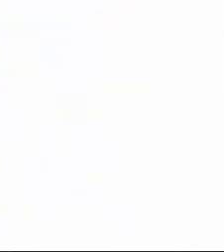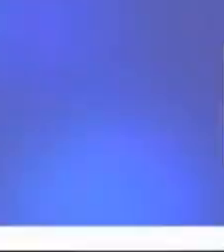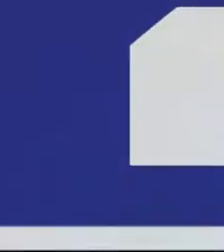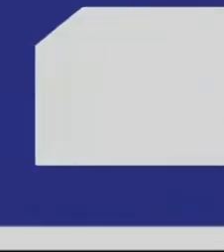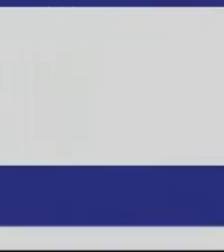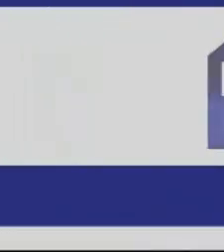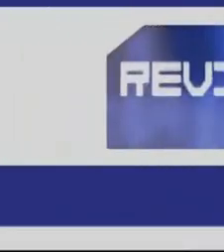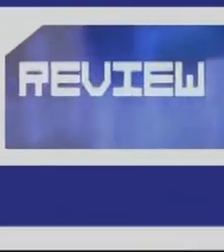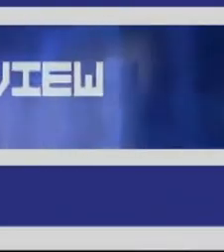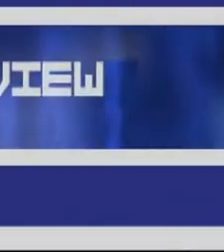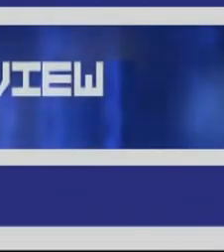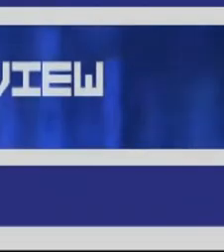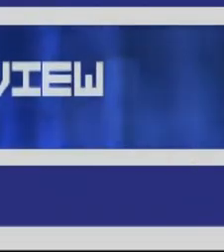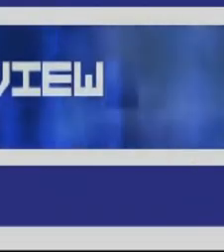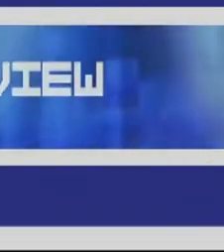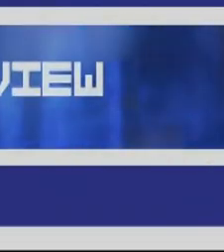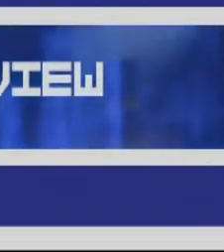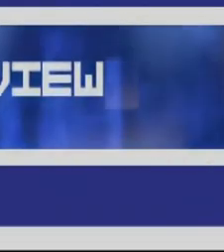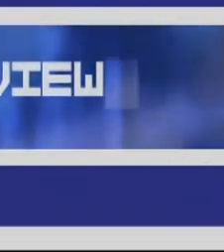Gamepad.